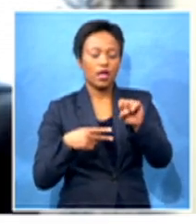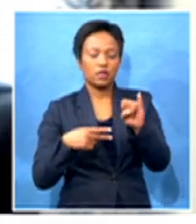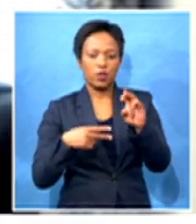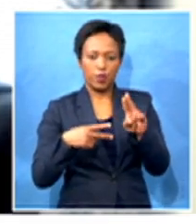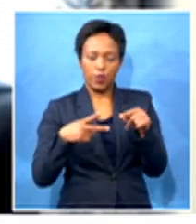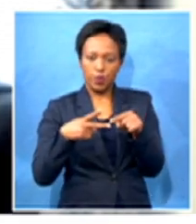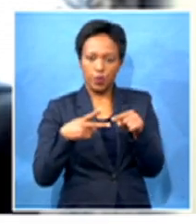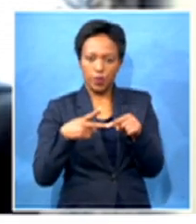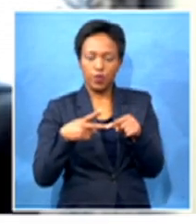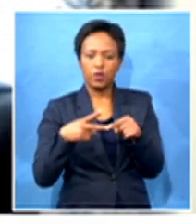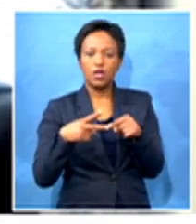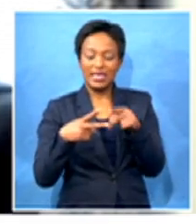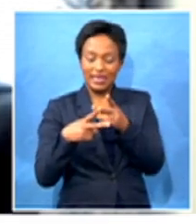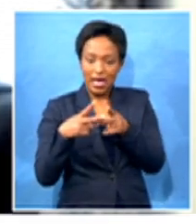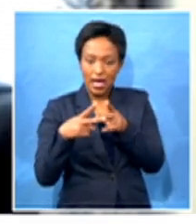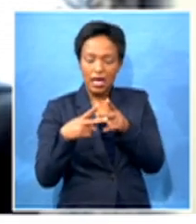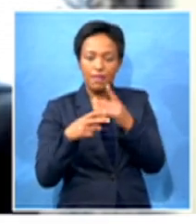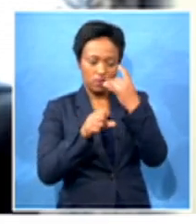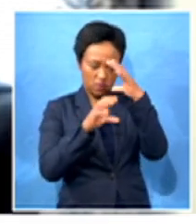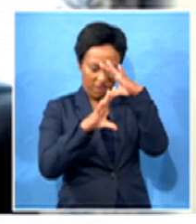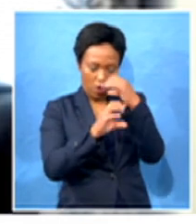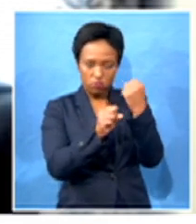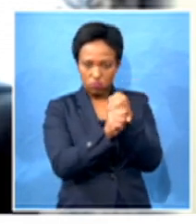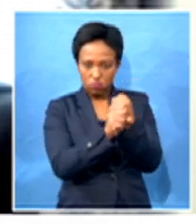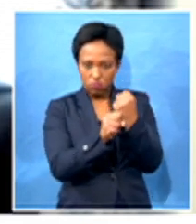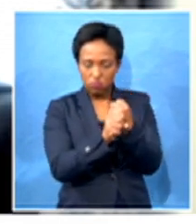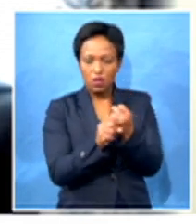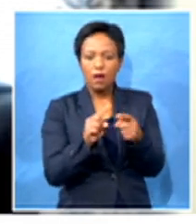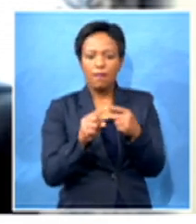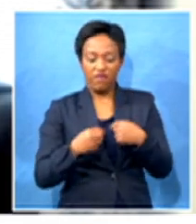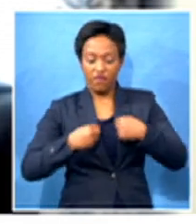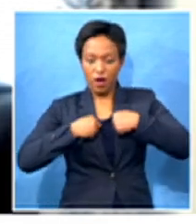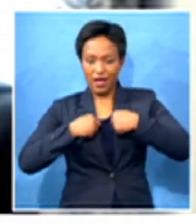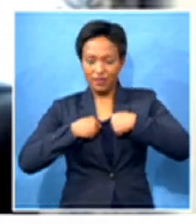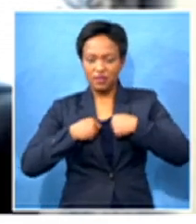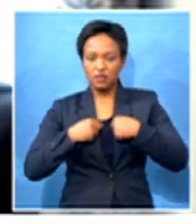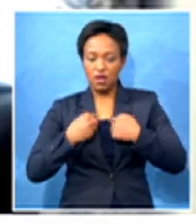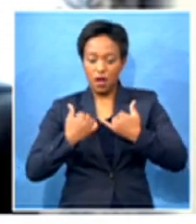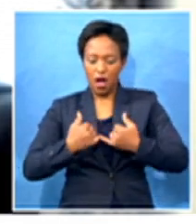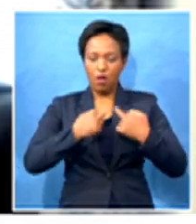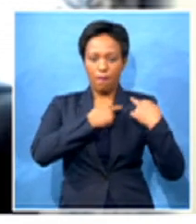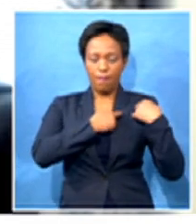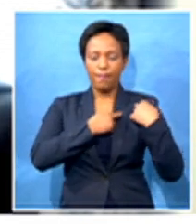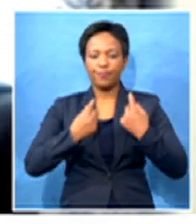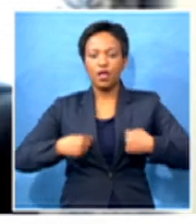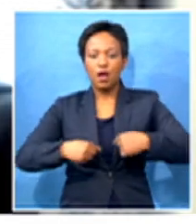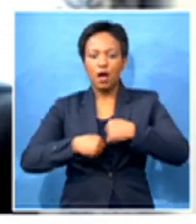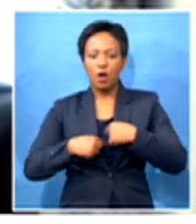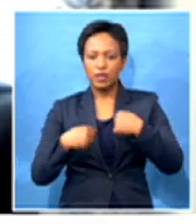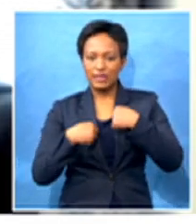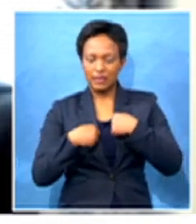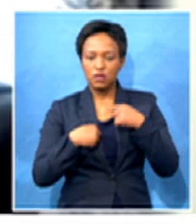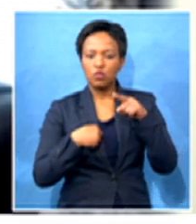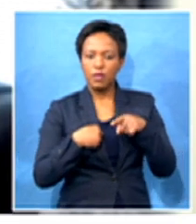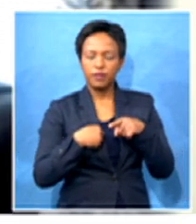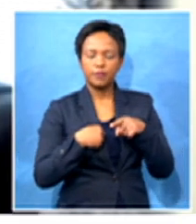to work on this. But on us, which is upon us, was to open investigation,